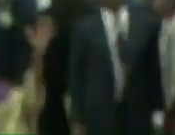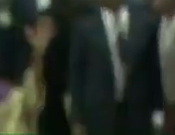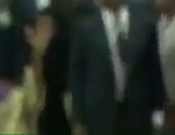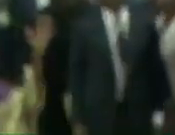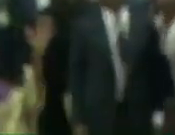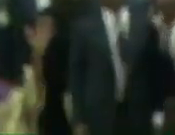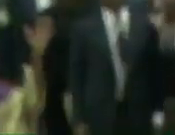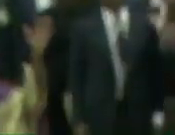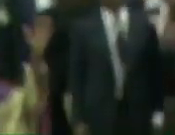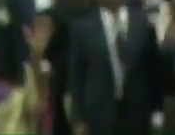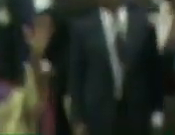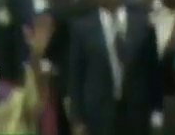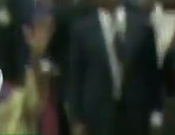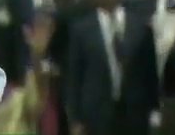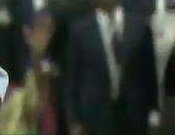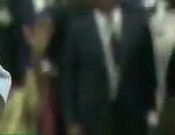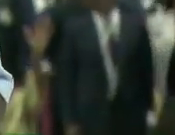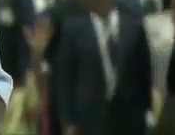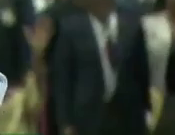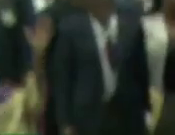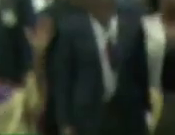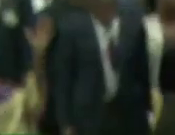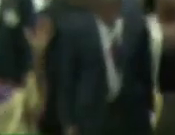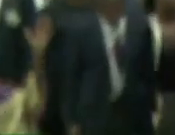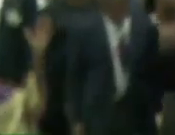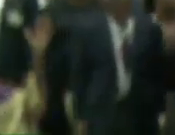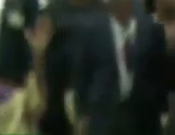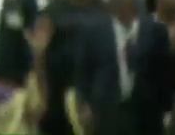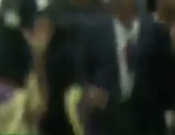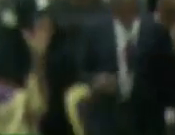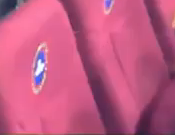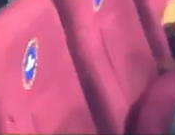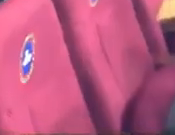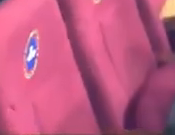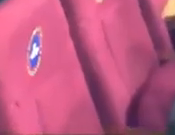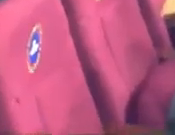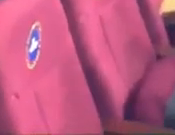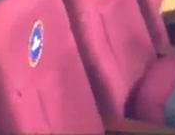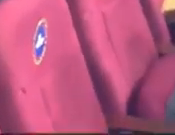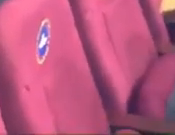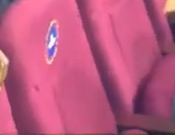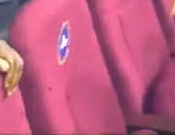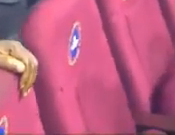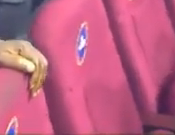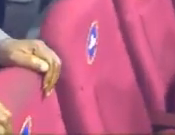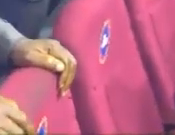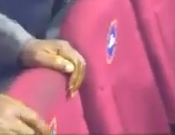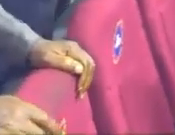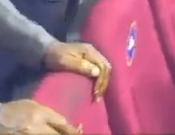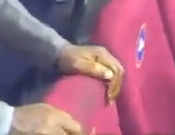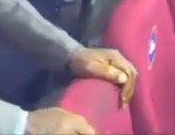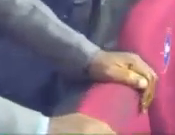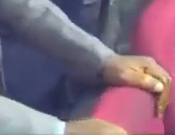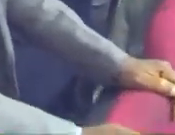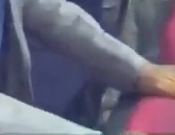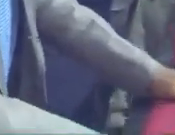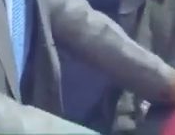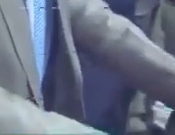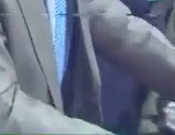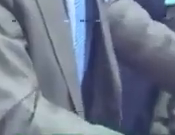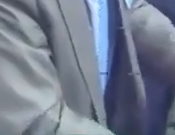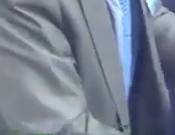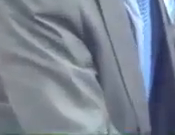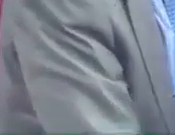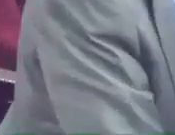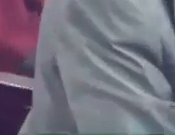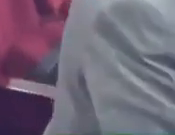Open your mouth and cry to the Almighty God. He controls times and seasons.